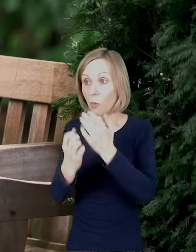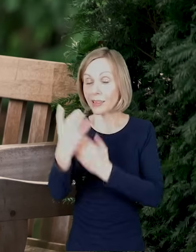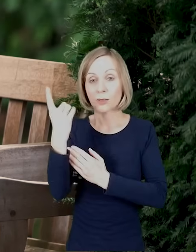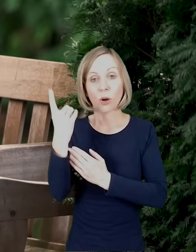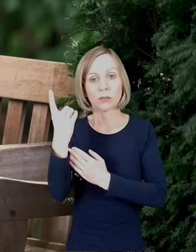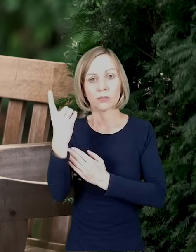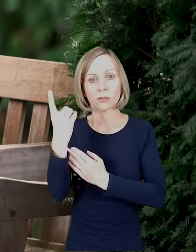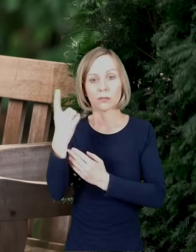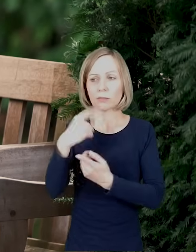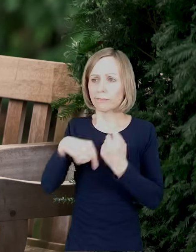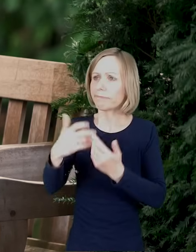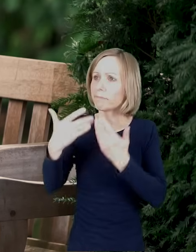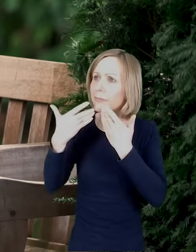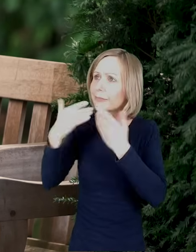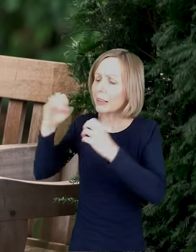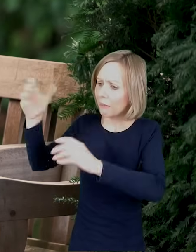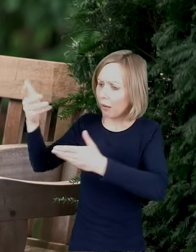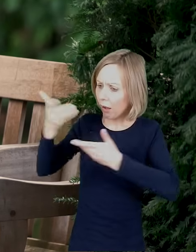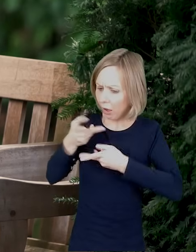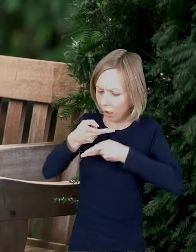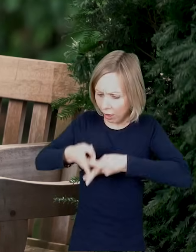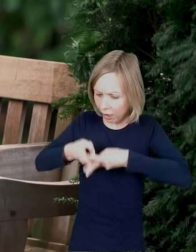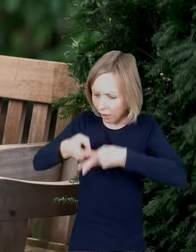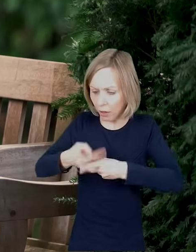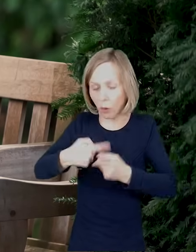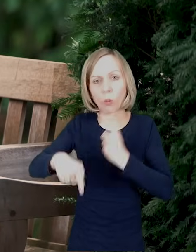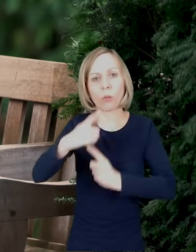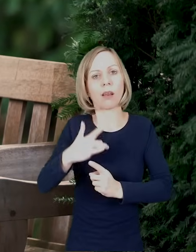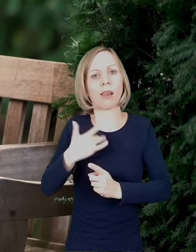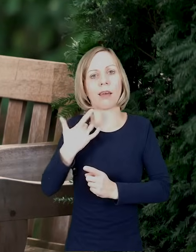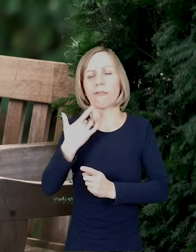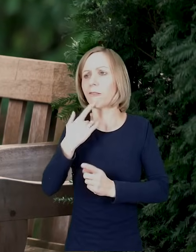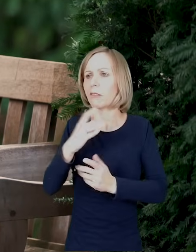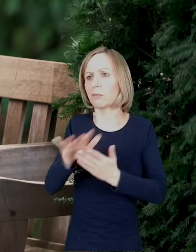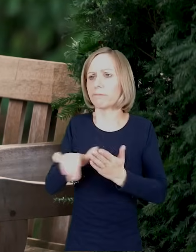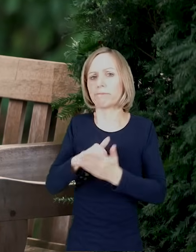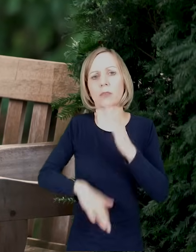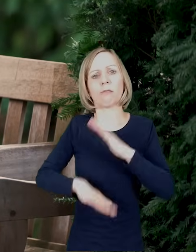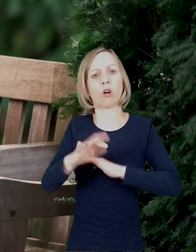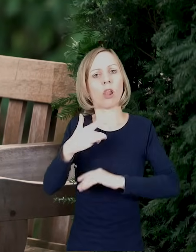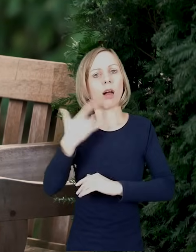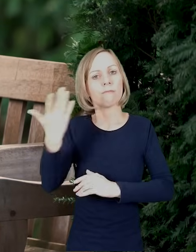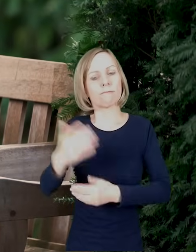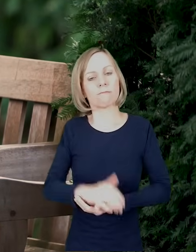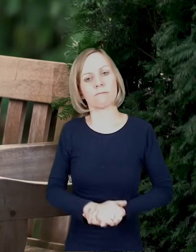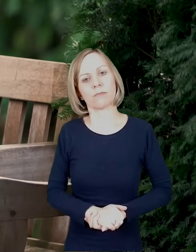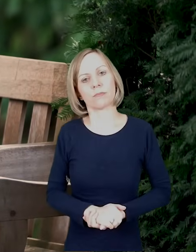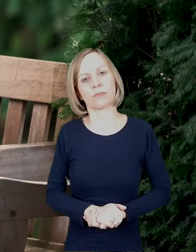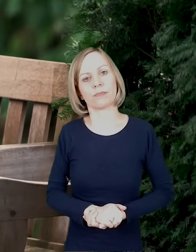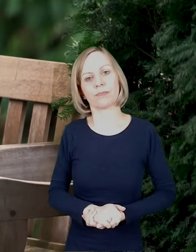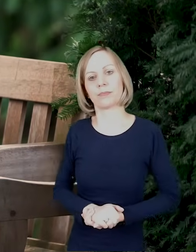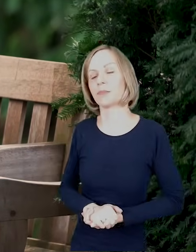Let us pray to Almighty God, in thanks for all he's entrusted to us, in order that we might live in fullness of life.